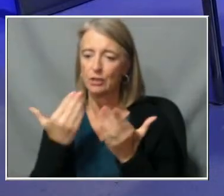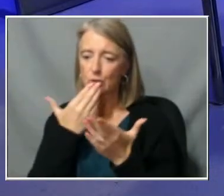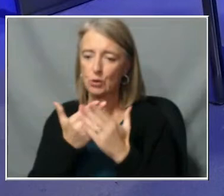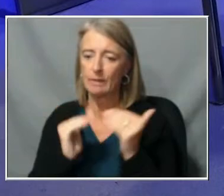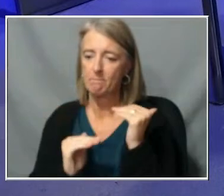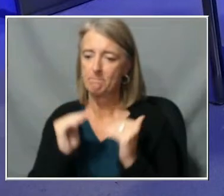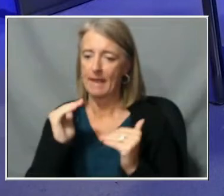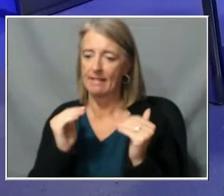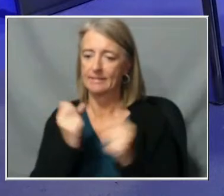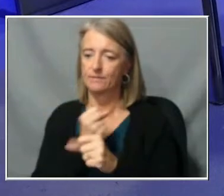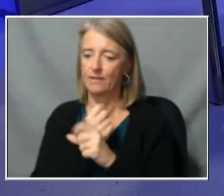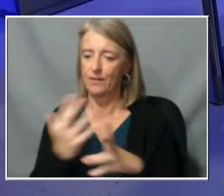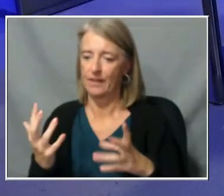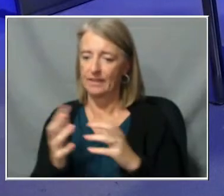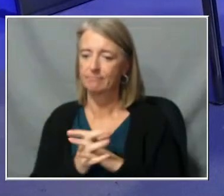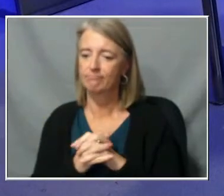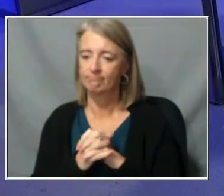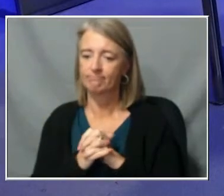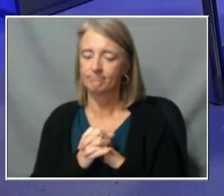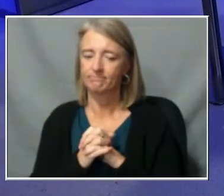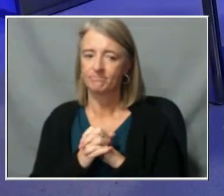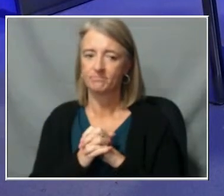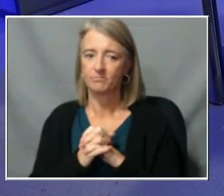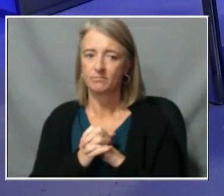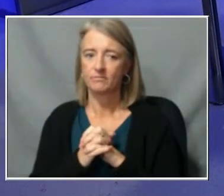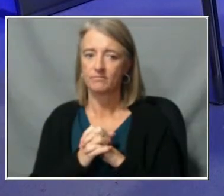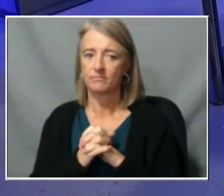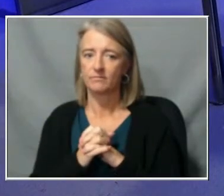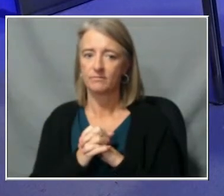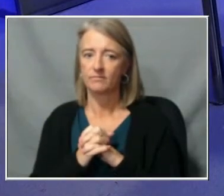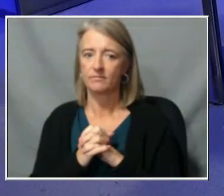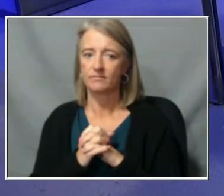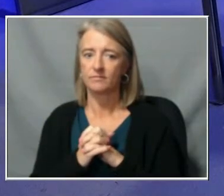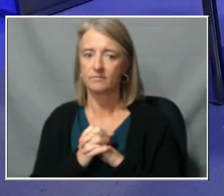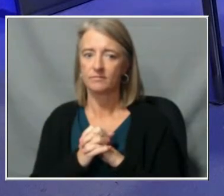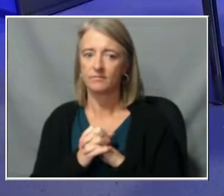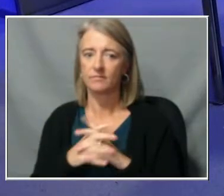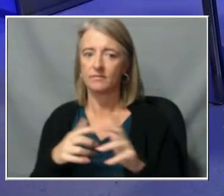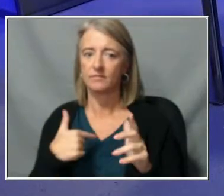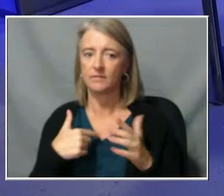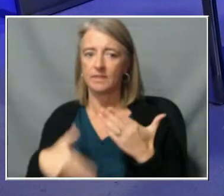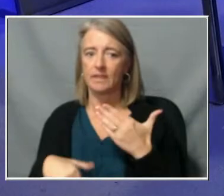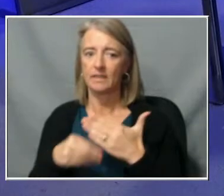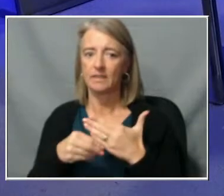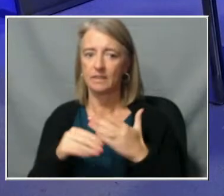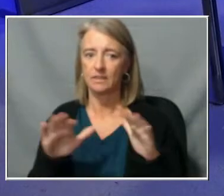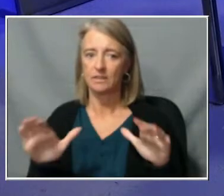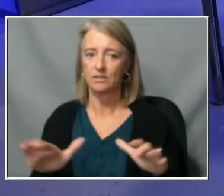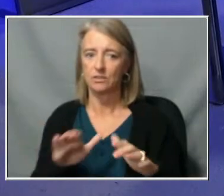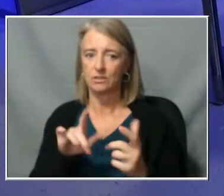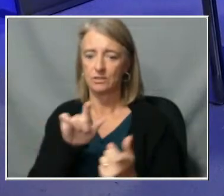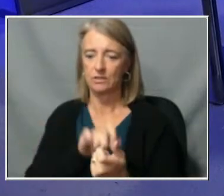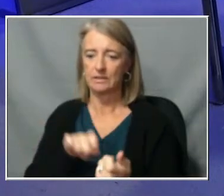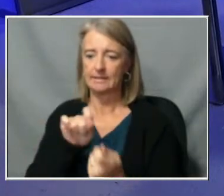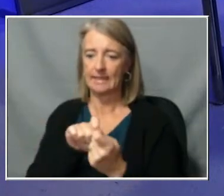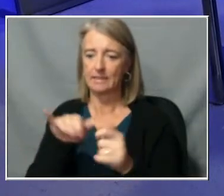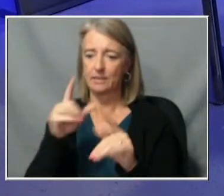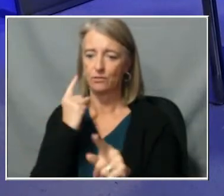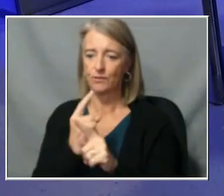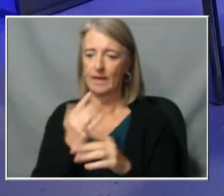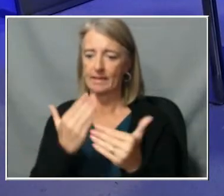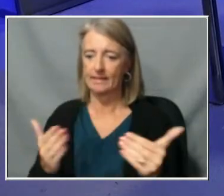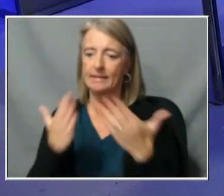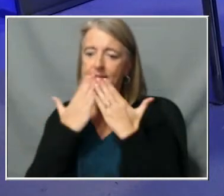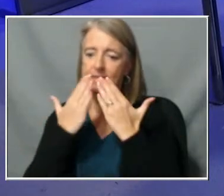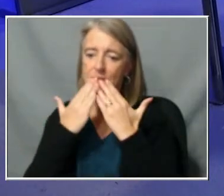of everything. So I would say you all are doing exactly the right things. Thank you so